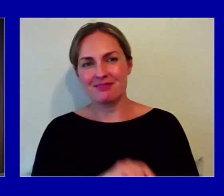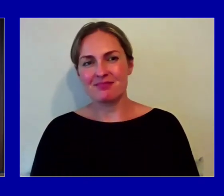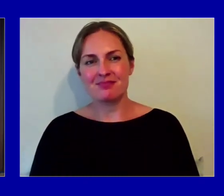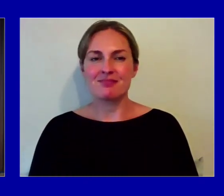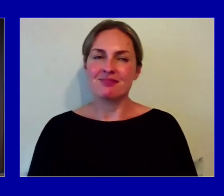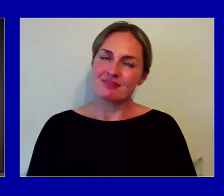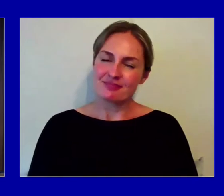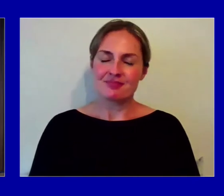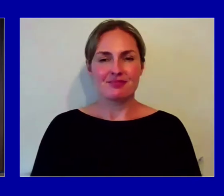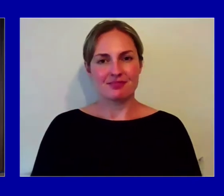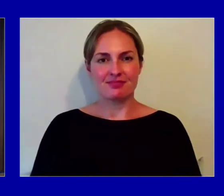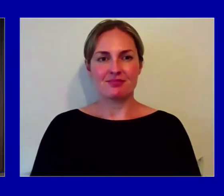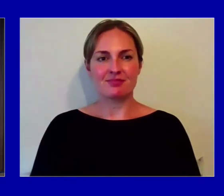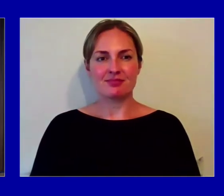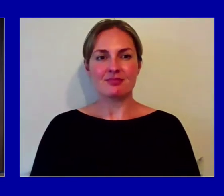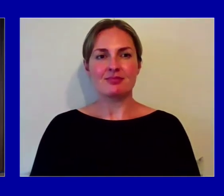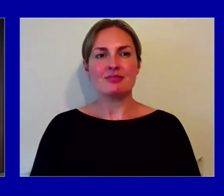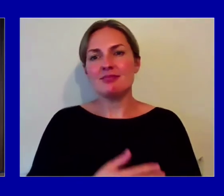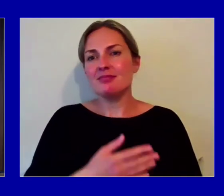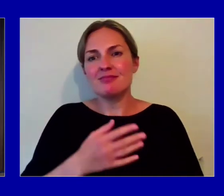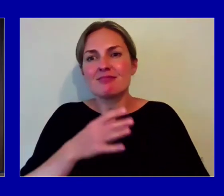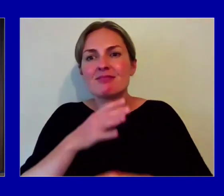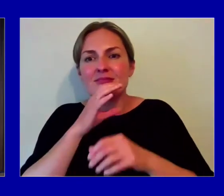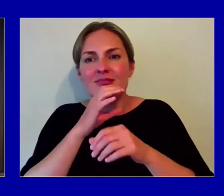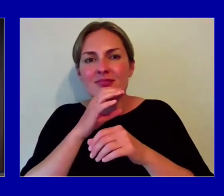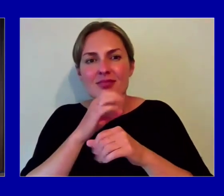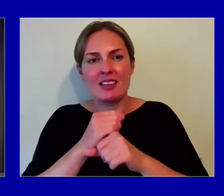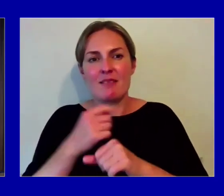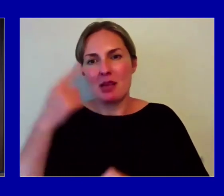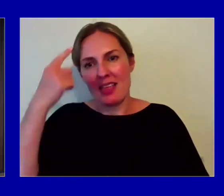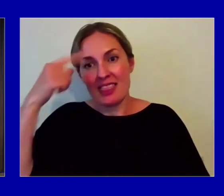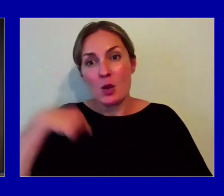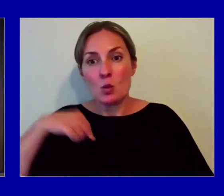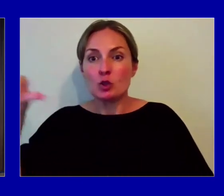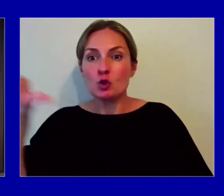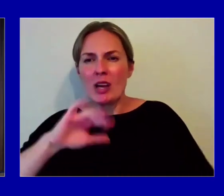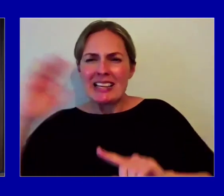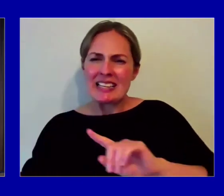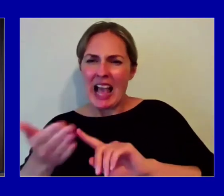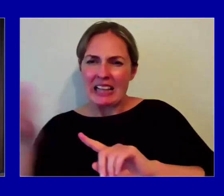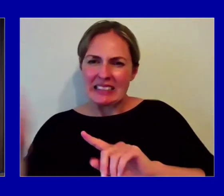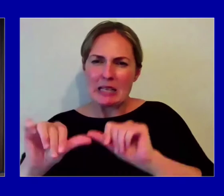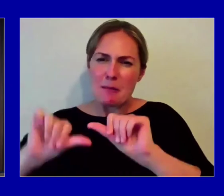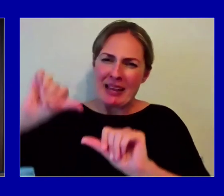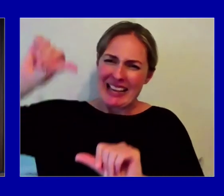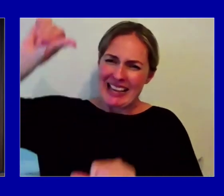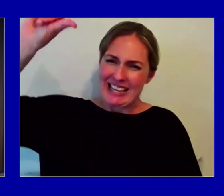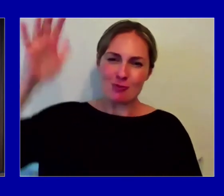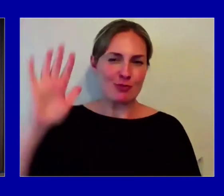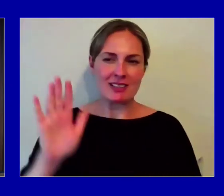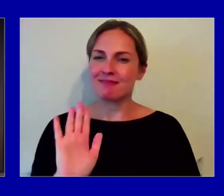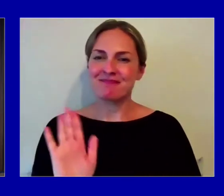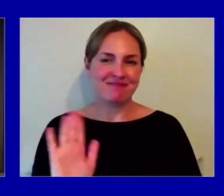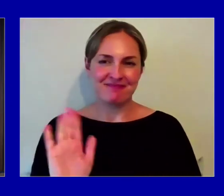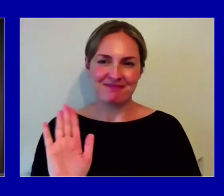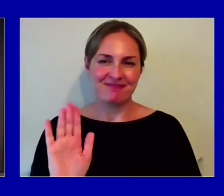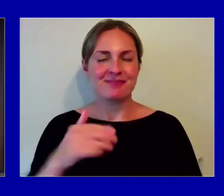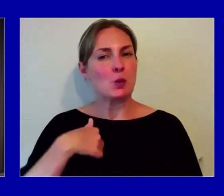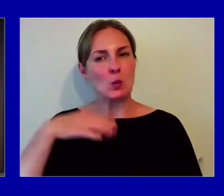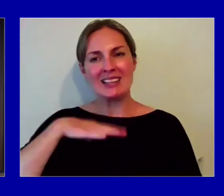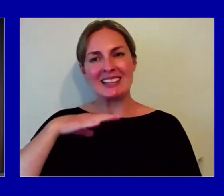We think we've got to cut out the big trees. What we've got to do is cut out the little trees. So we've got young people, young new